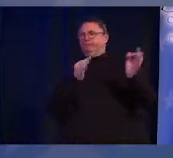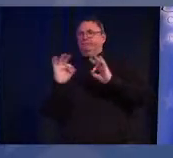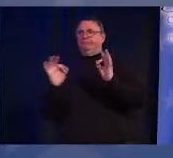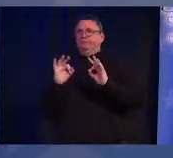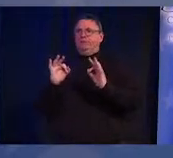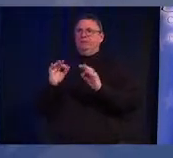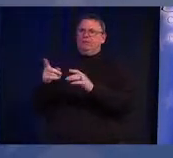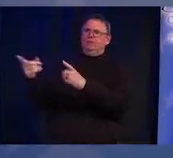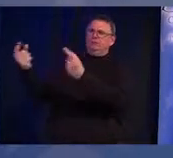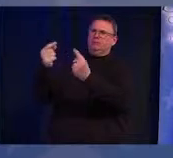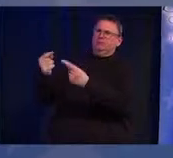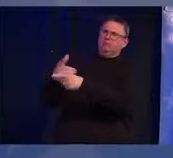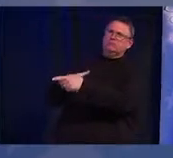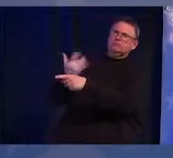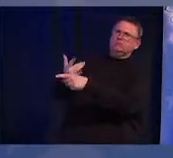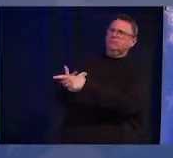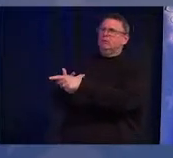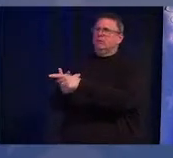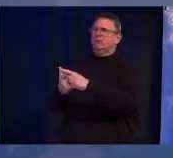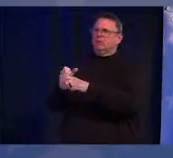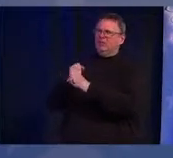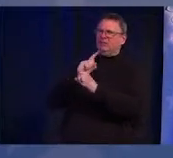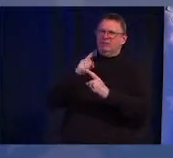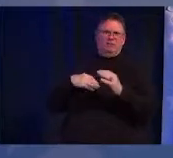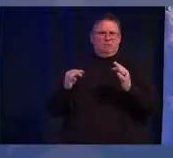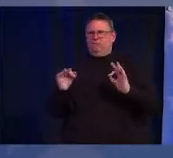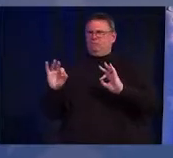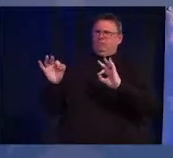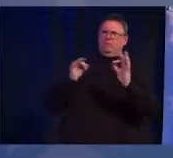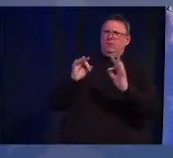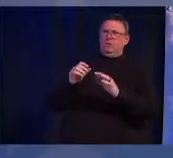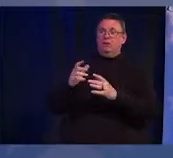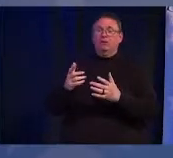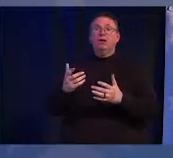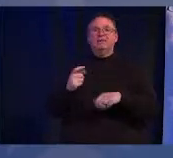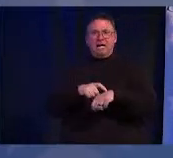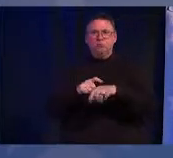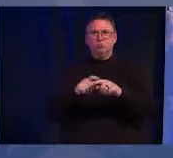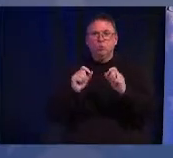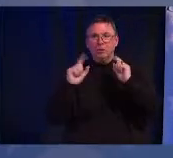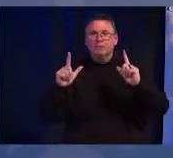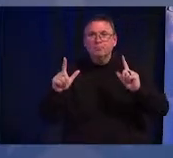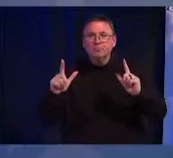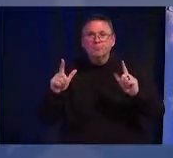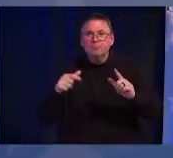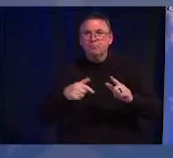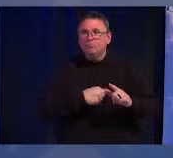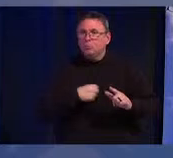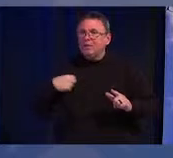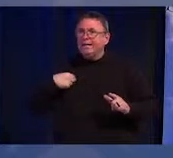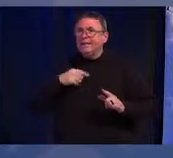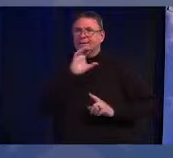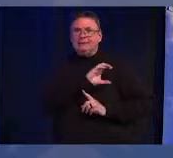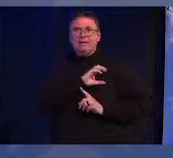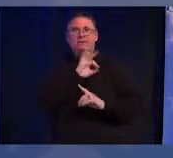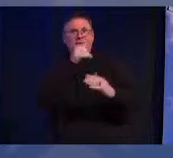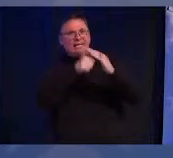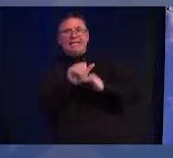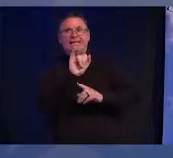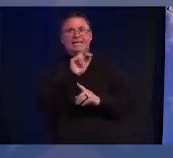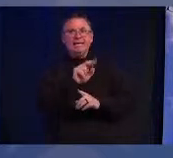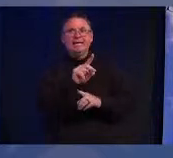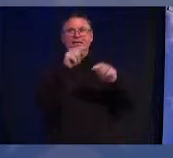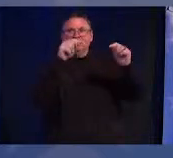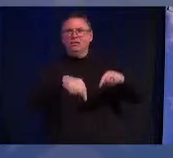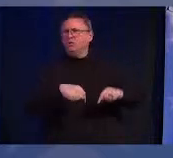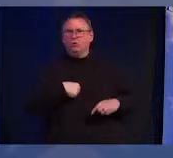as a government. We need to wake up as citizens and realize that we are not the